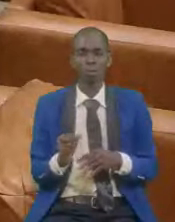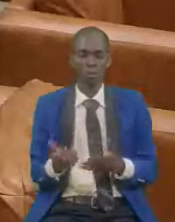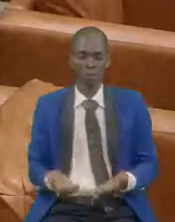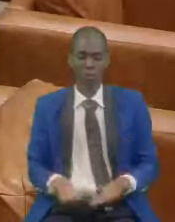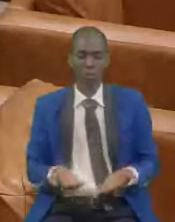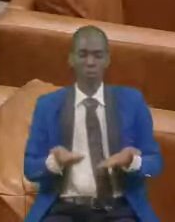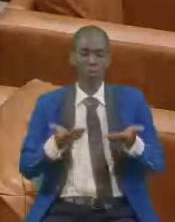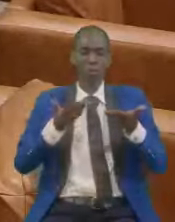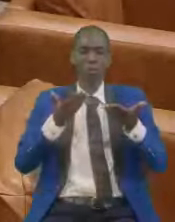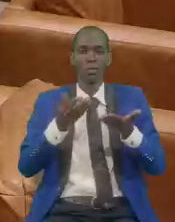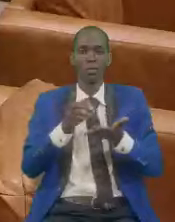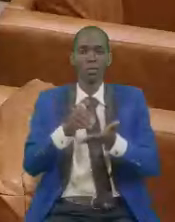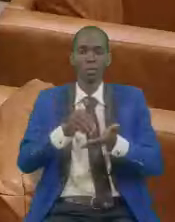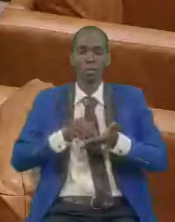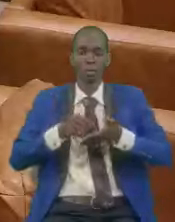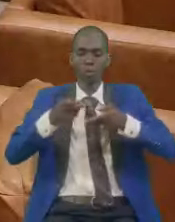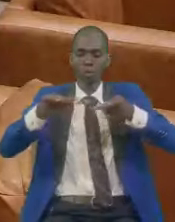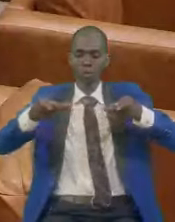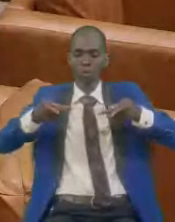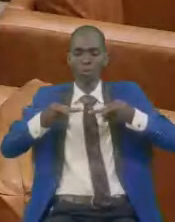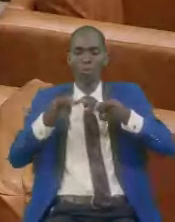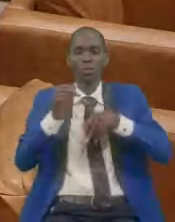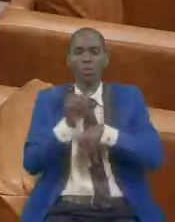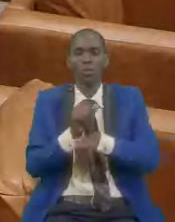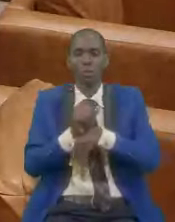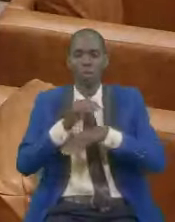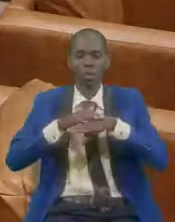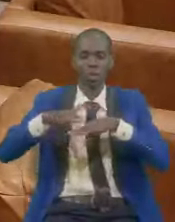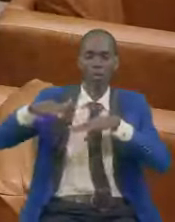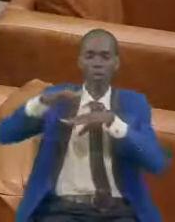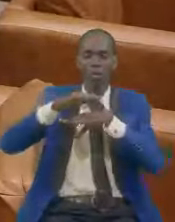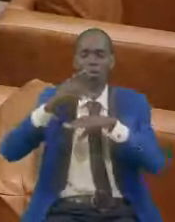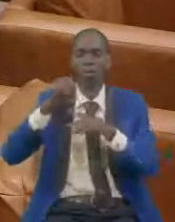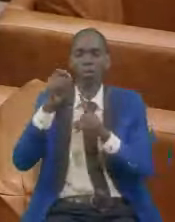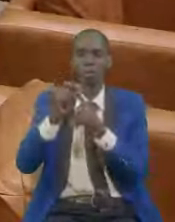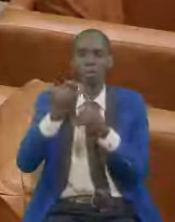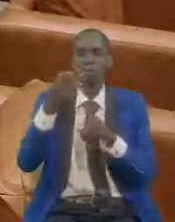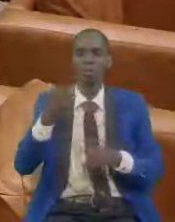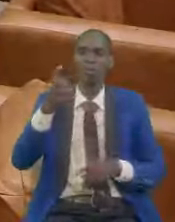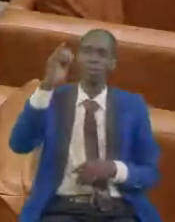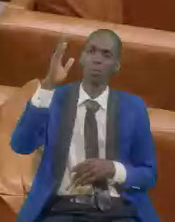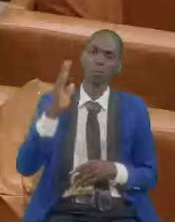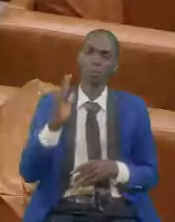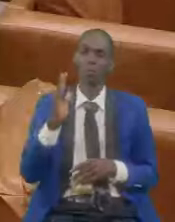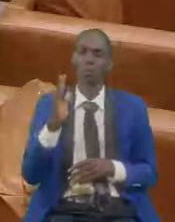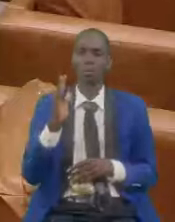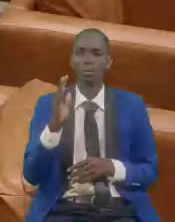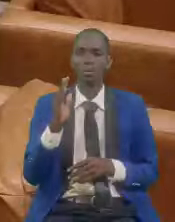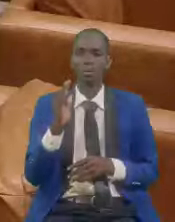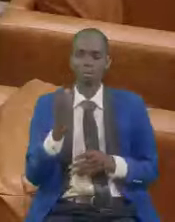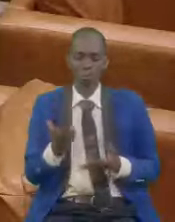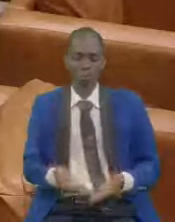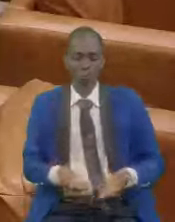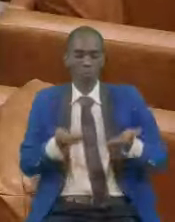exalting his position above the word of God, rating their own